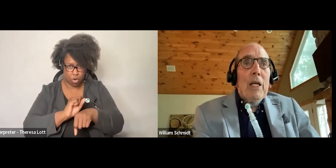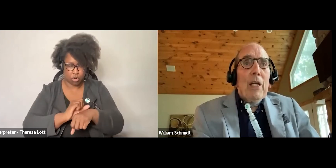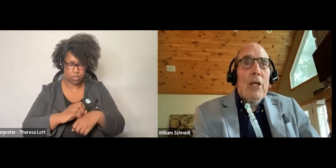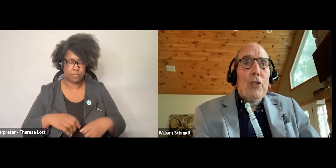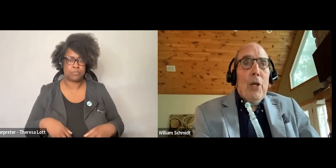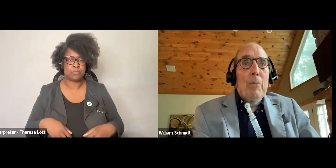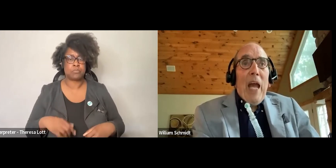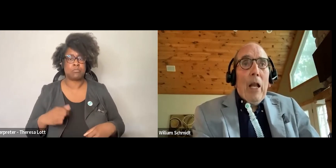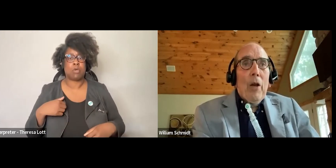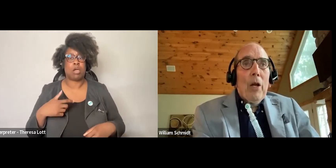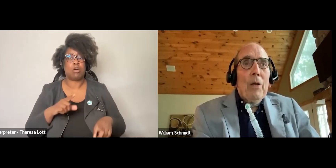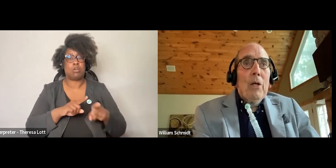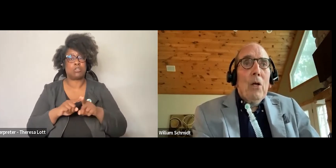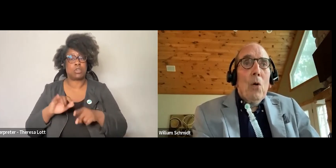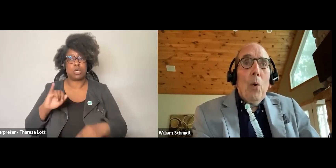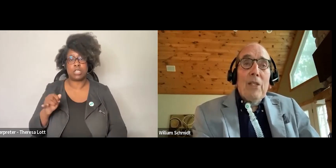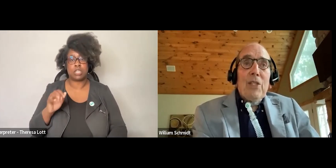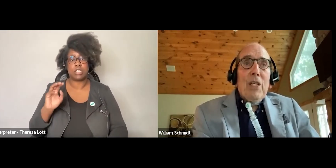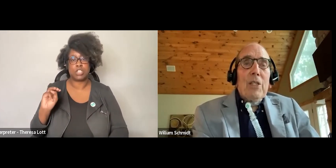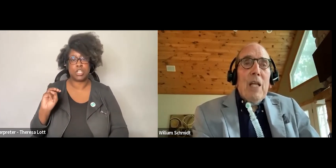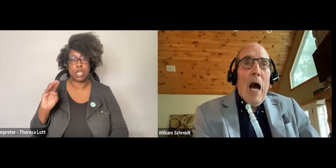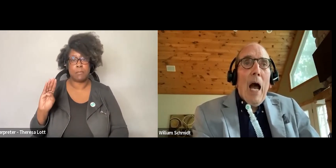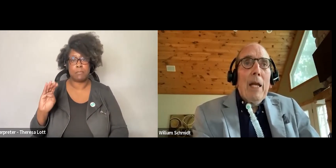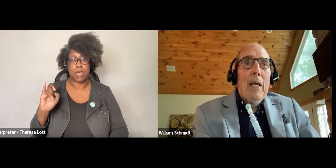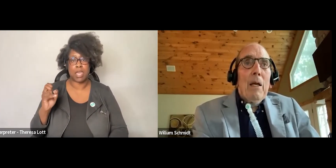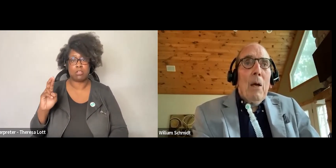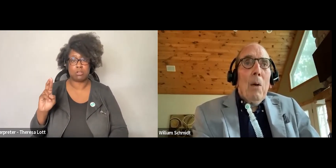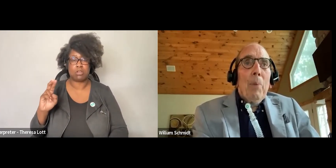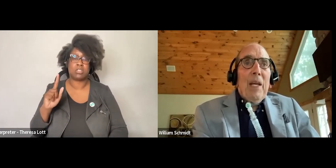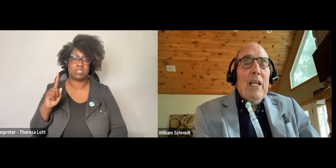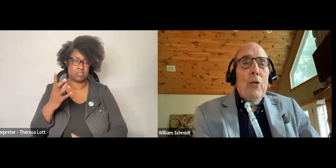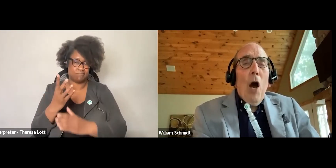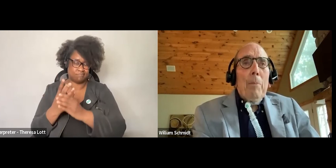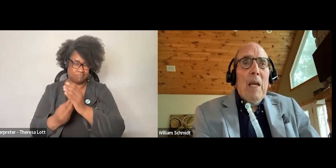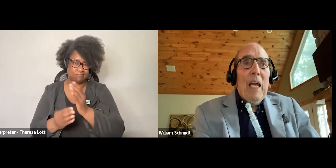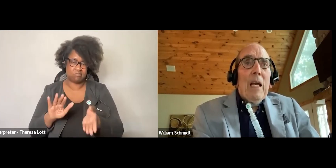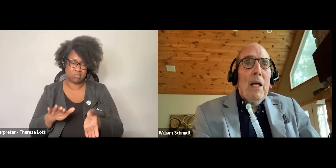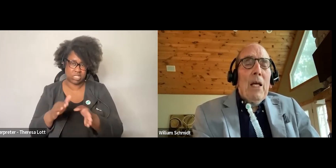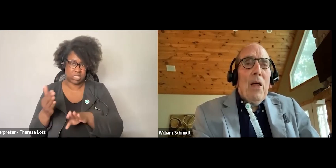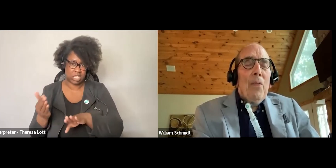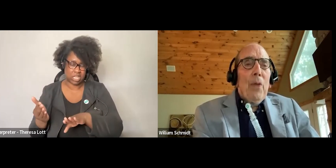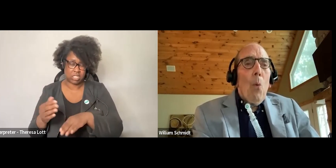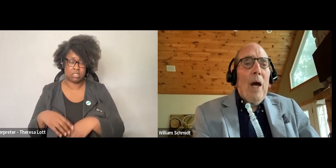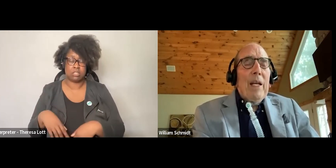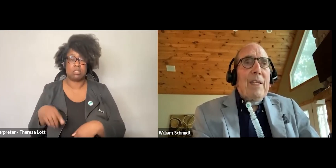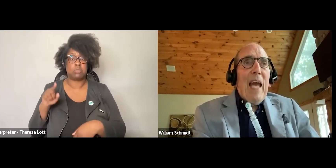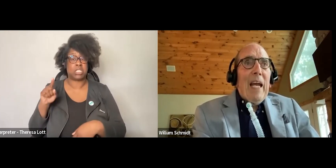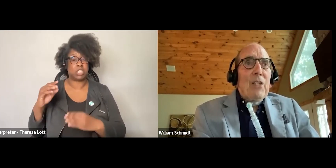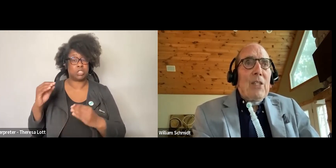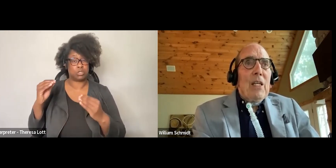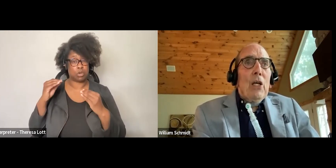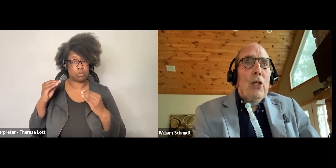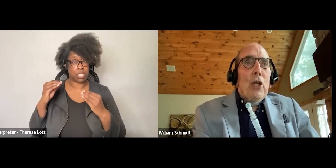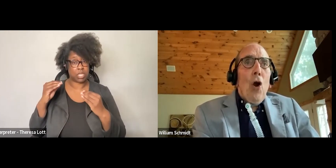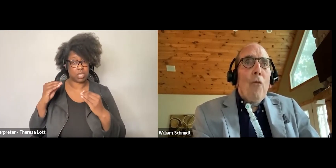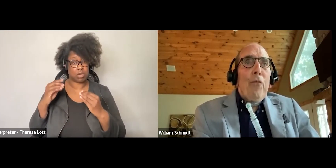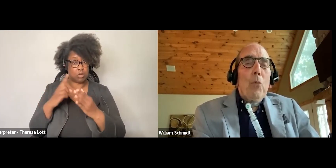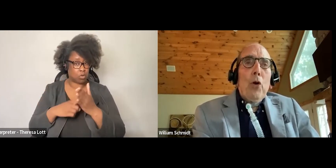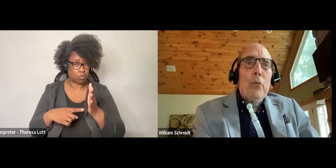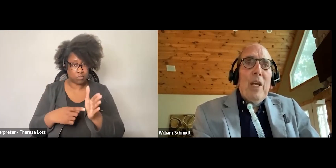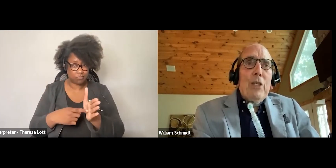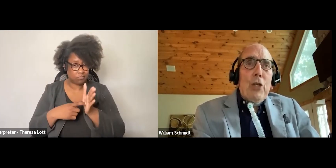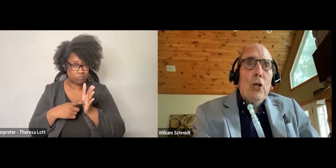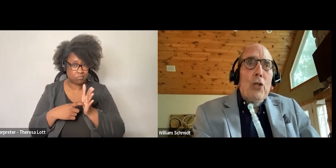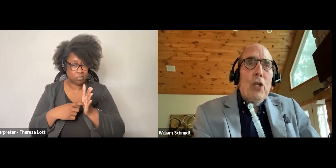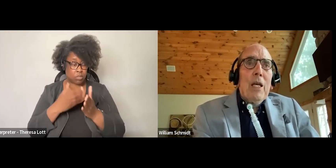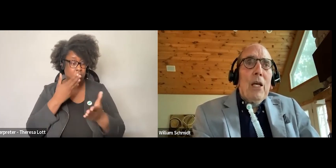acknowledge Jim Taylor, who has since died, but he taught me what it takes to go from